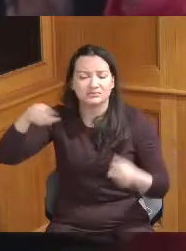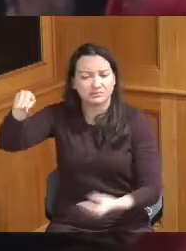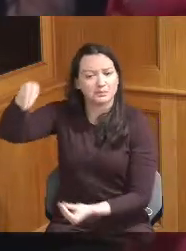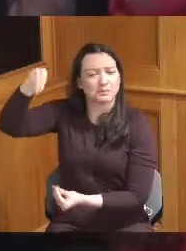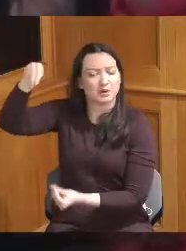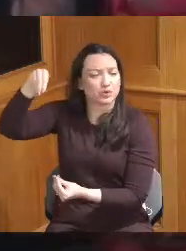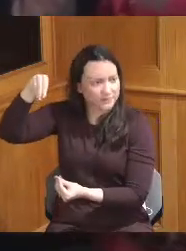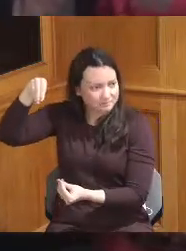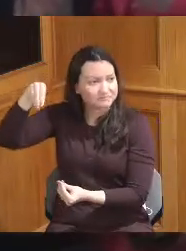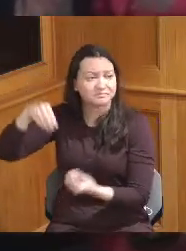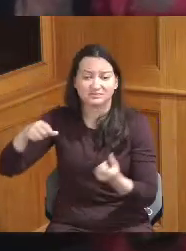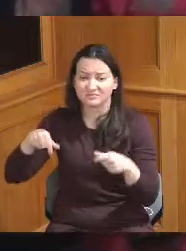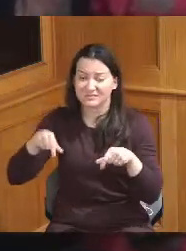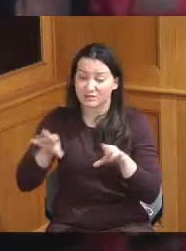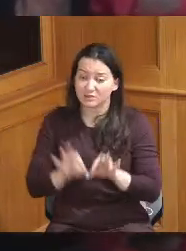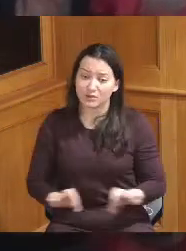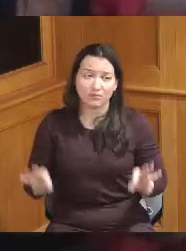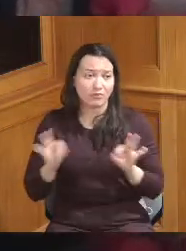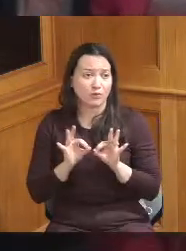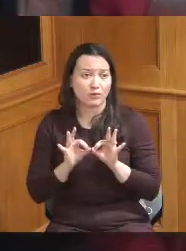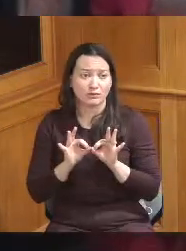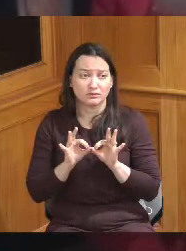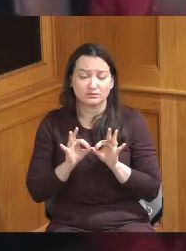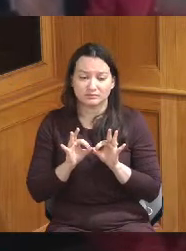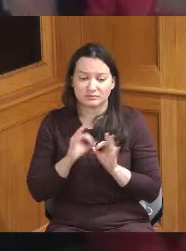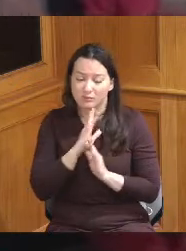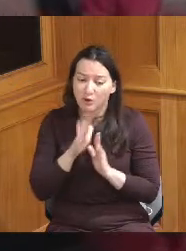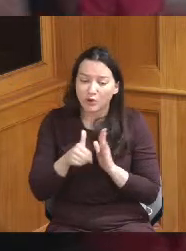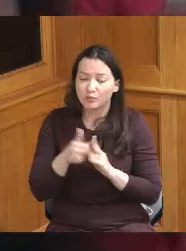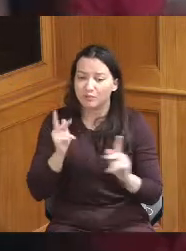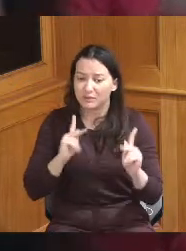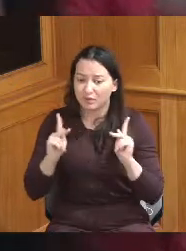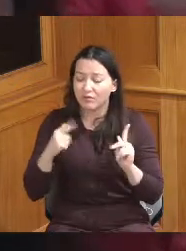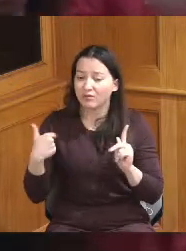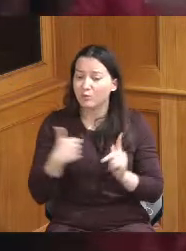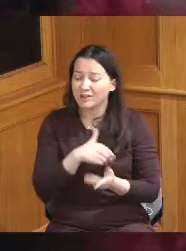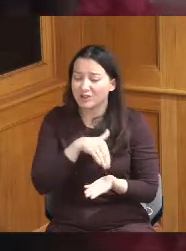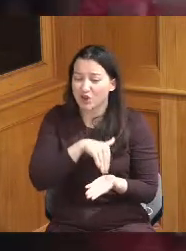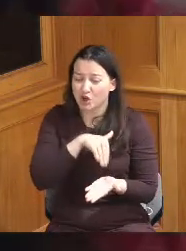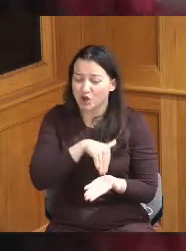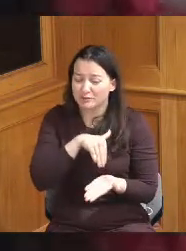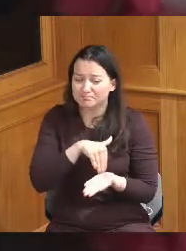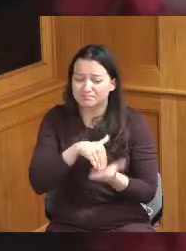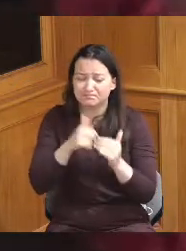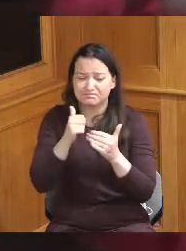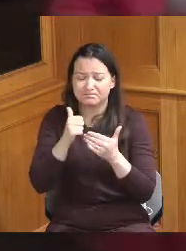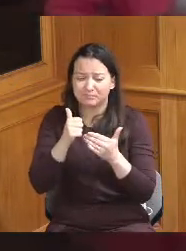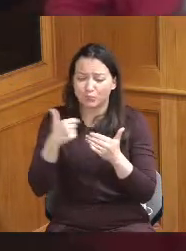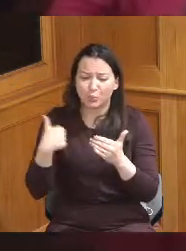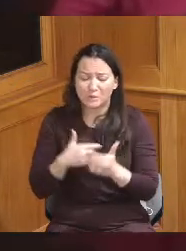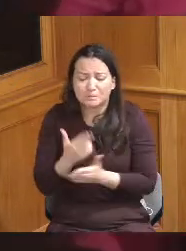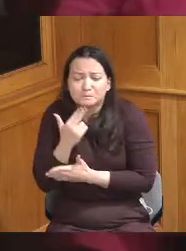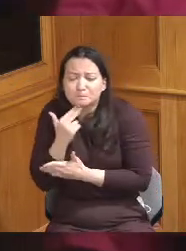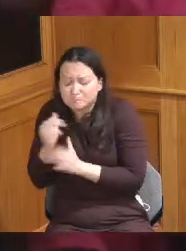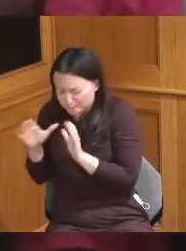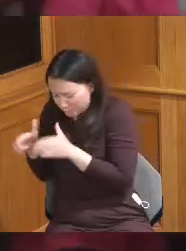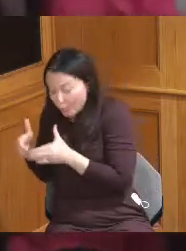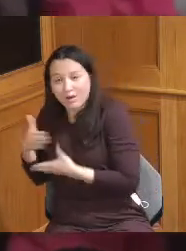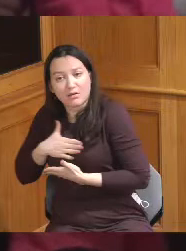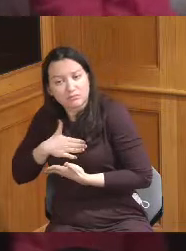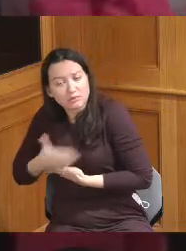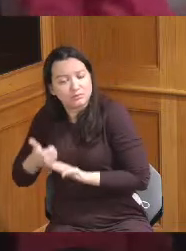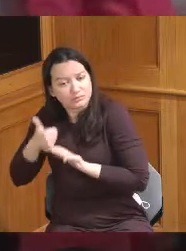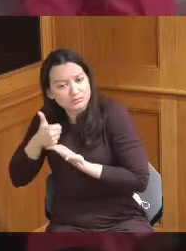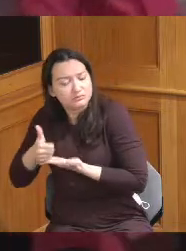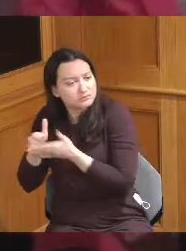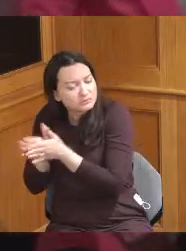this. Most to all of us. So us as doctors, I mean, we're just a small part of this. We're happy to do what we do. We're very